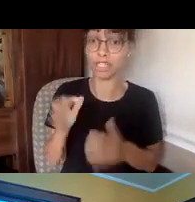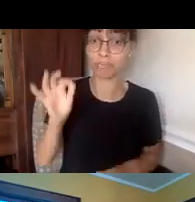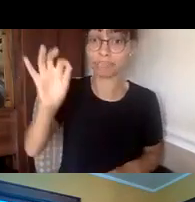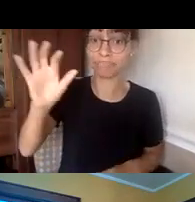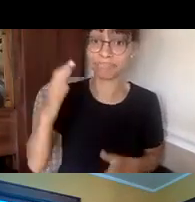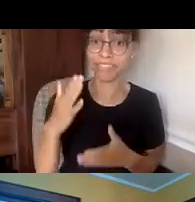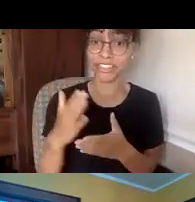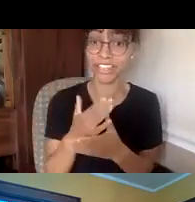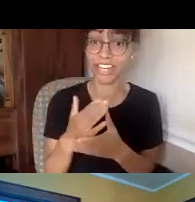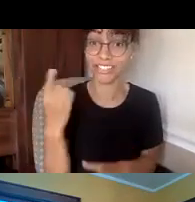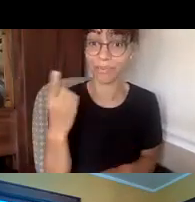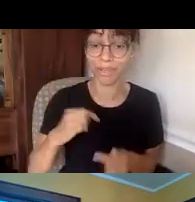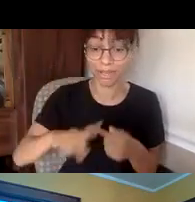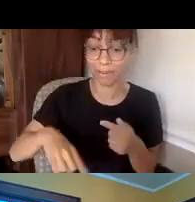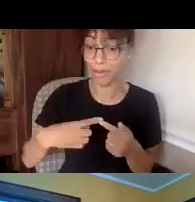you know, about who you are.